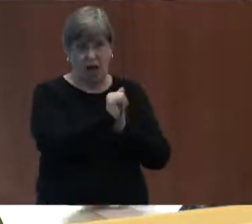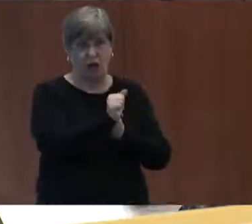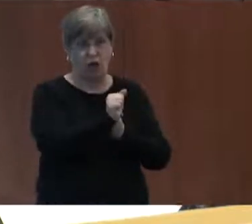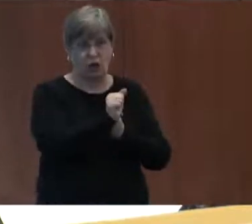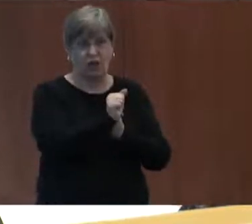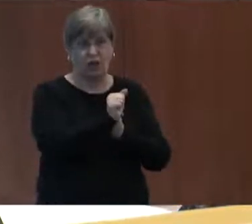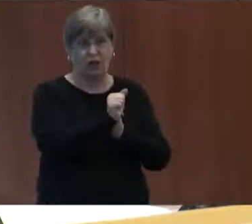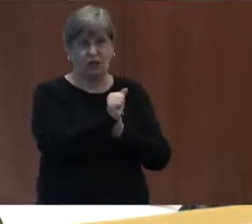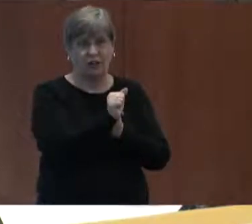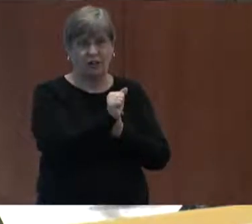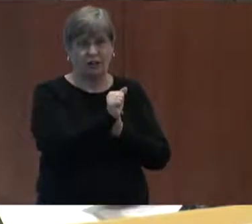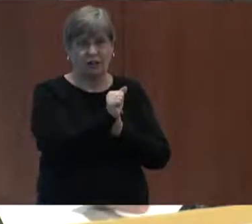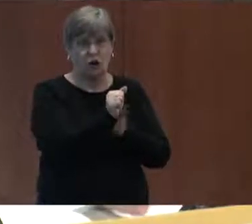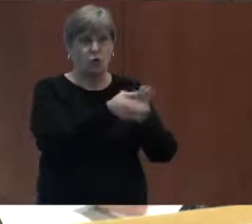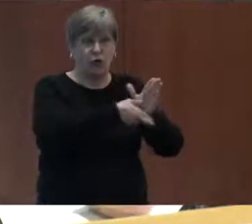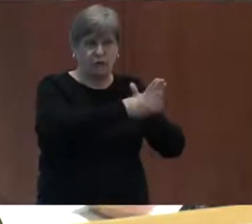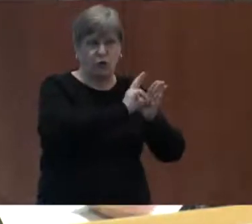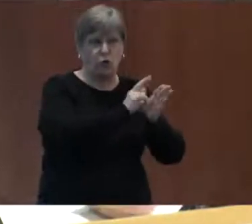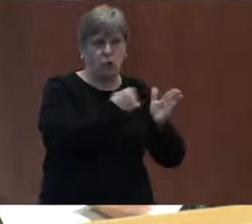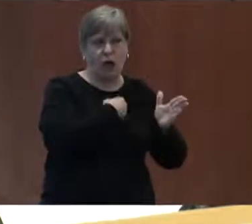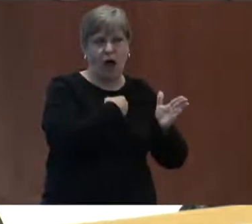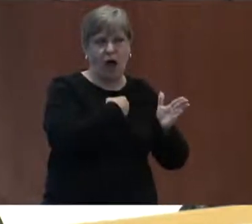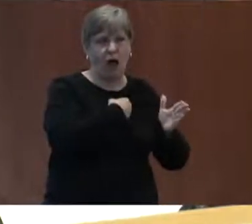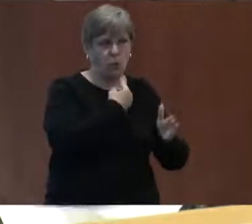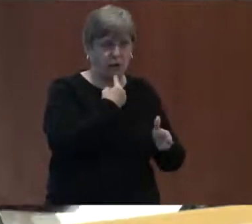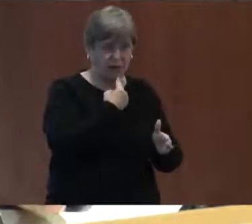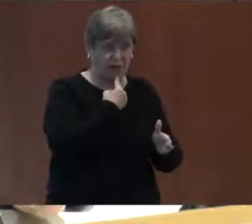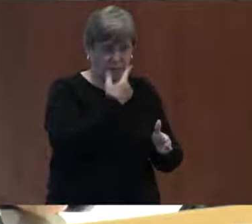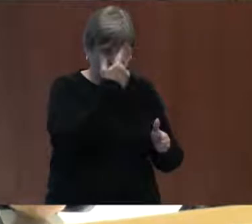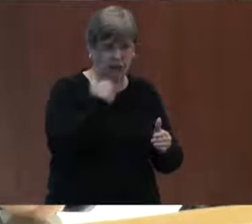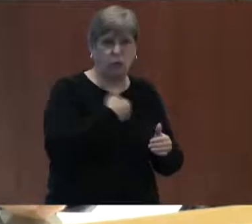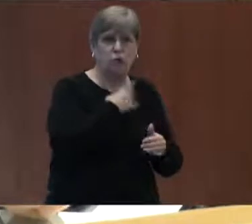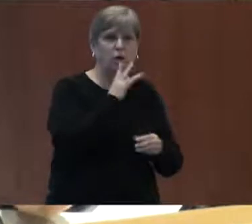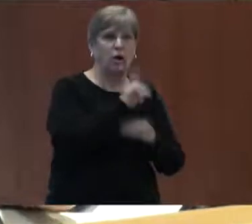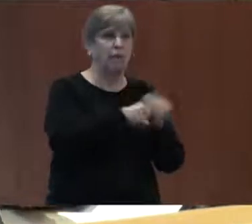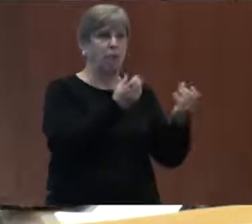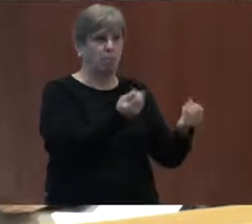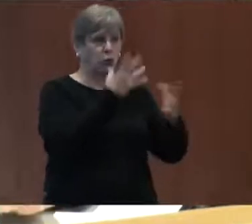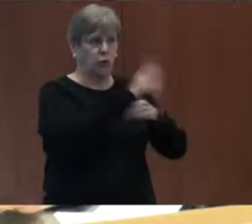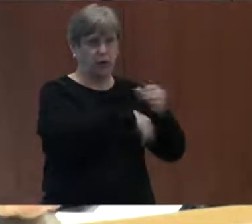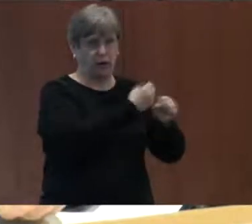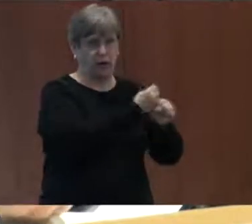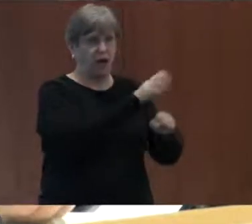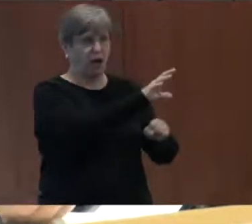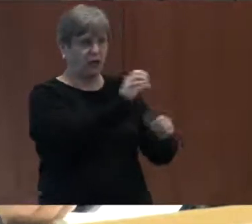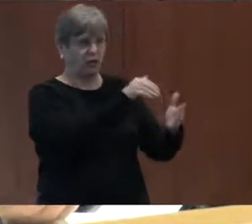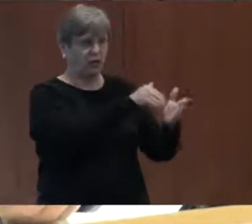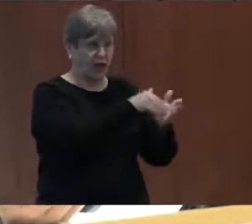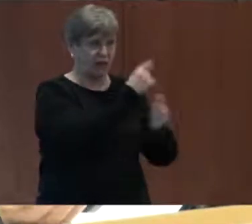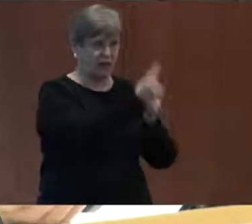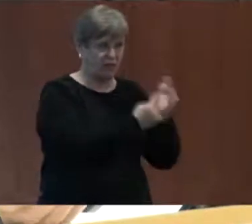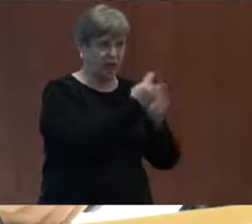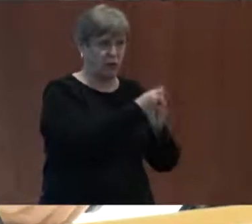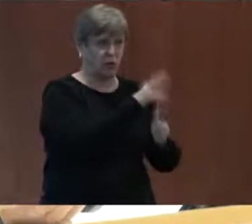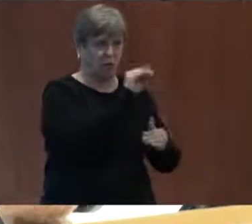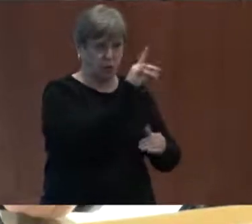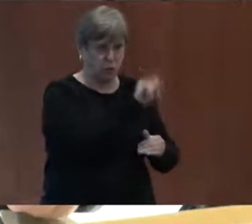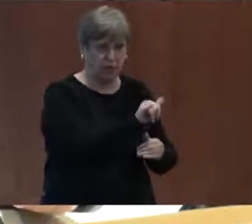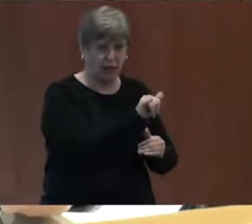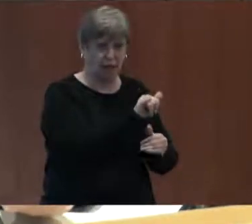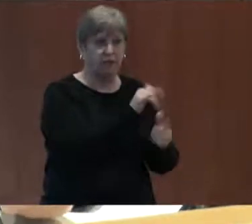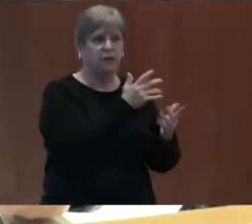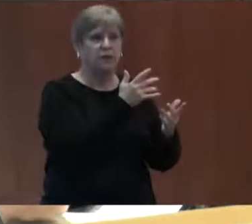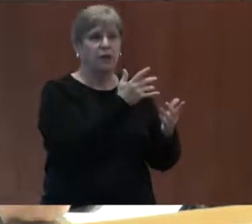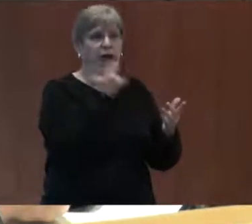multi-million-dollar review, I would say, in one way, because we're talking about multiple years, hundreds of thousands of dollars annually,